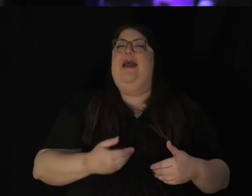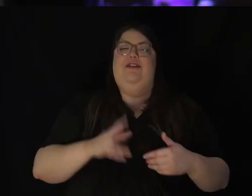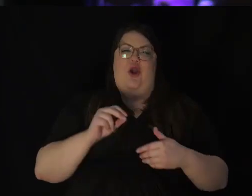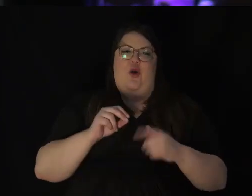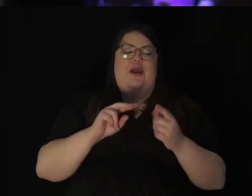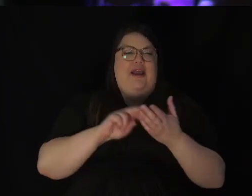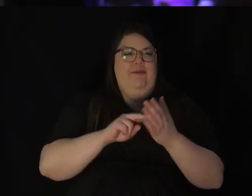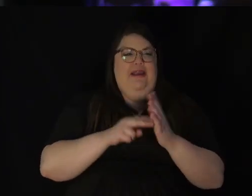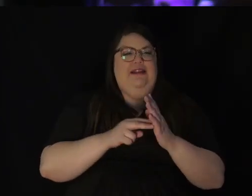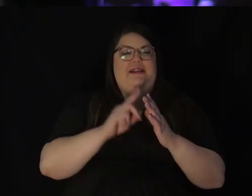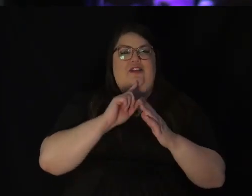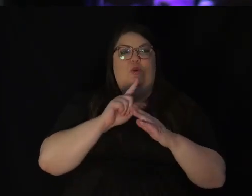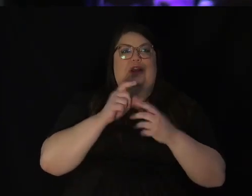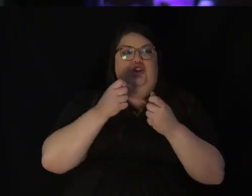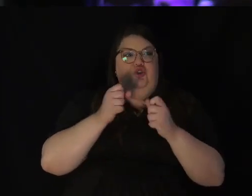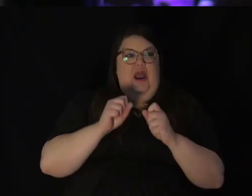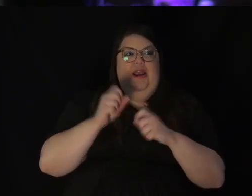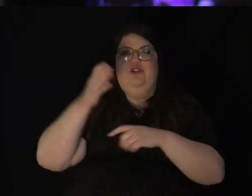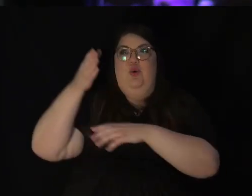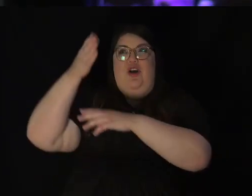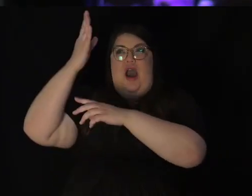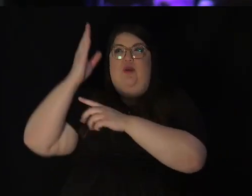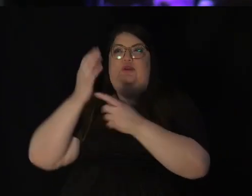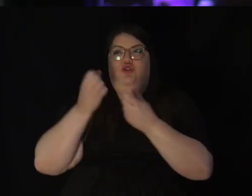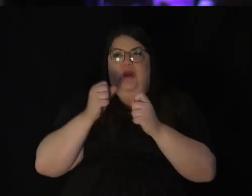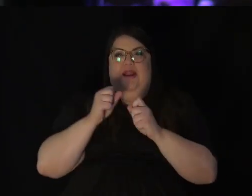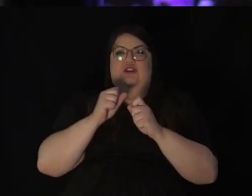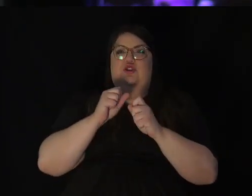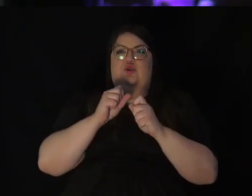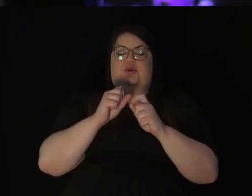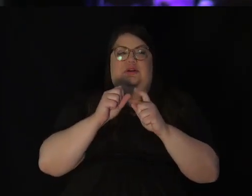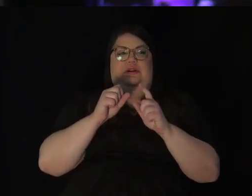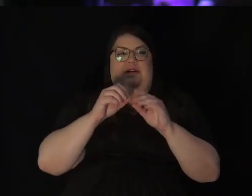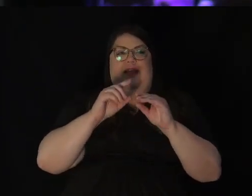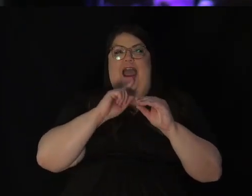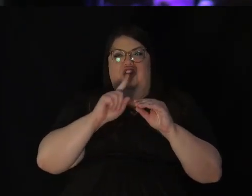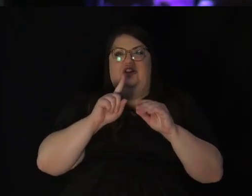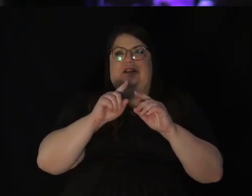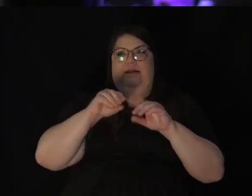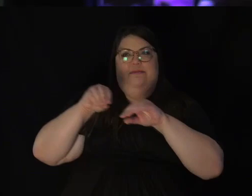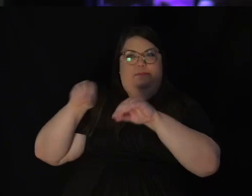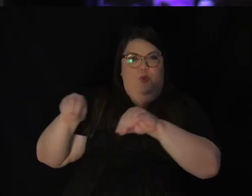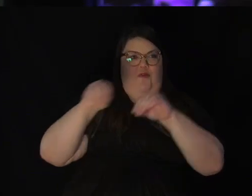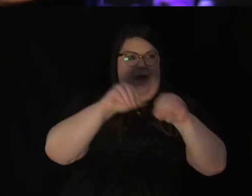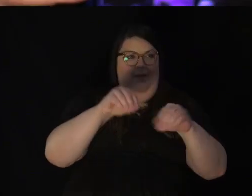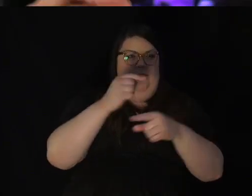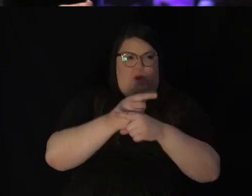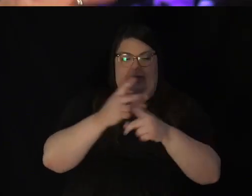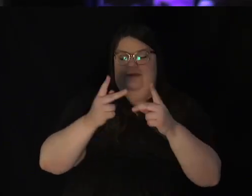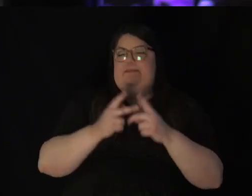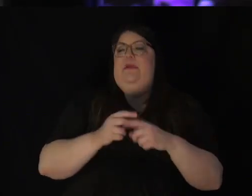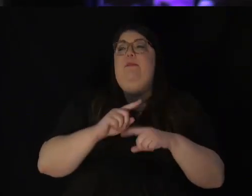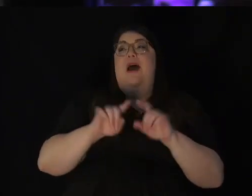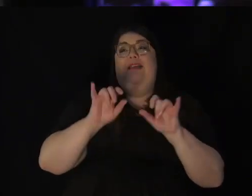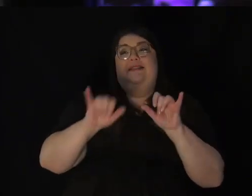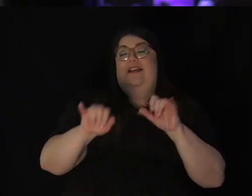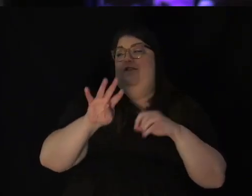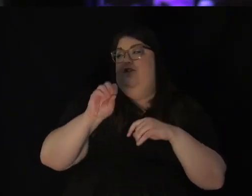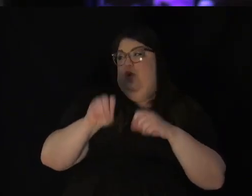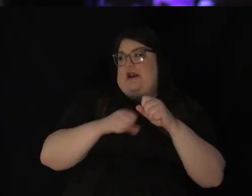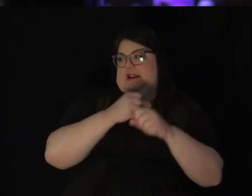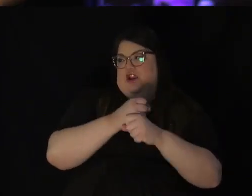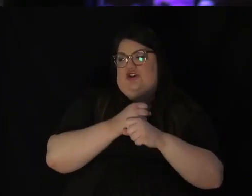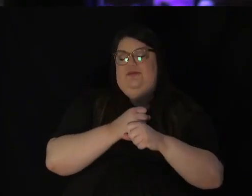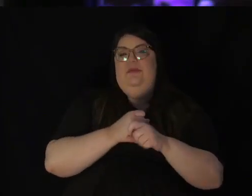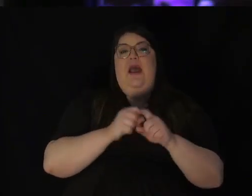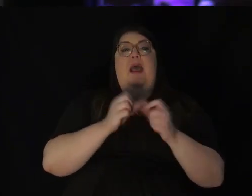strategic and very intentional the way God had them moving. But they stayed there for 40 years, and many of the people who crossed over the